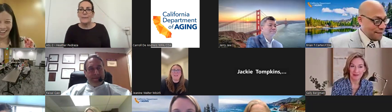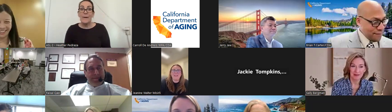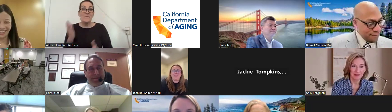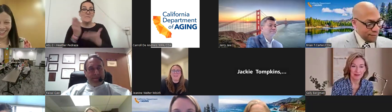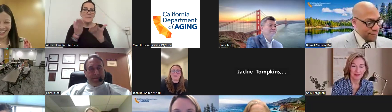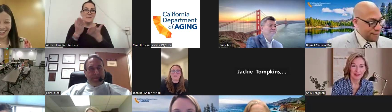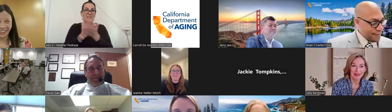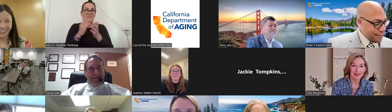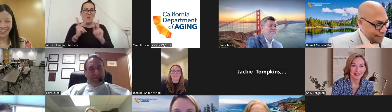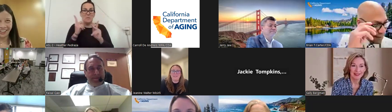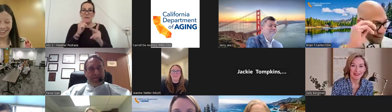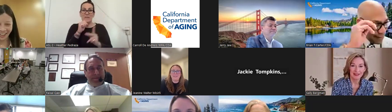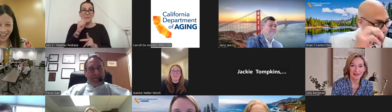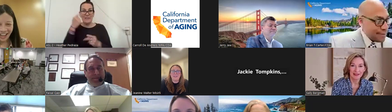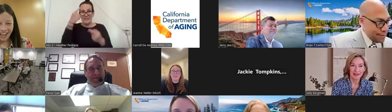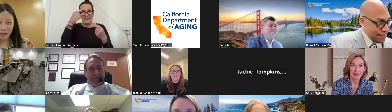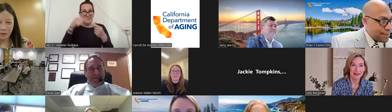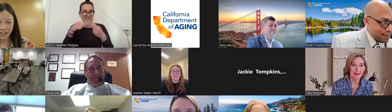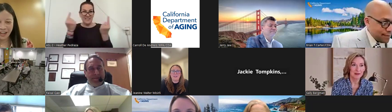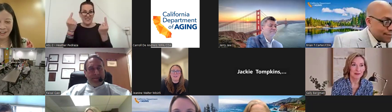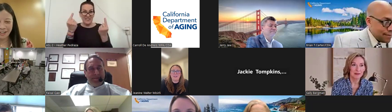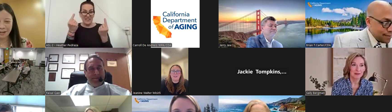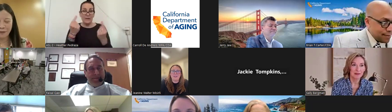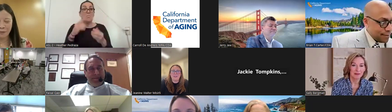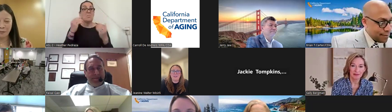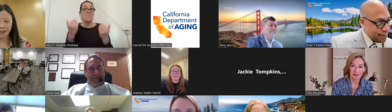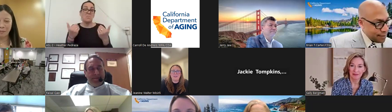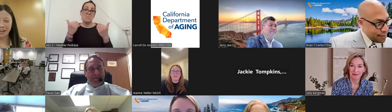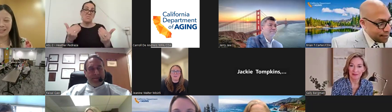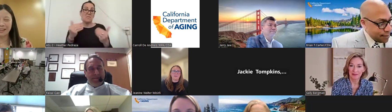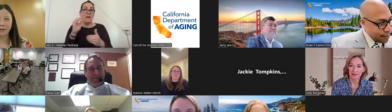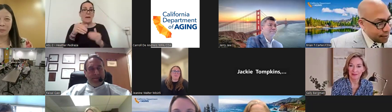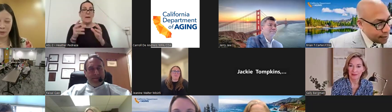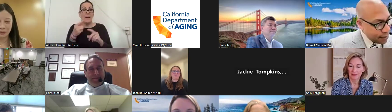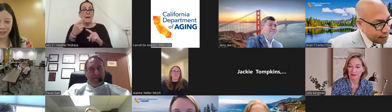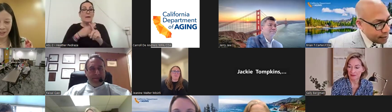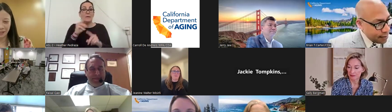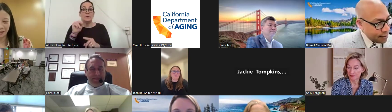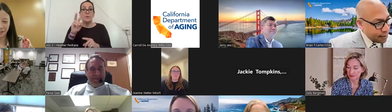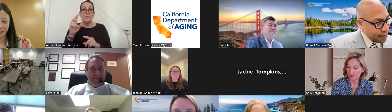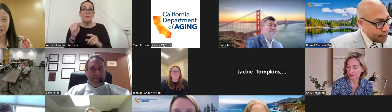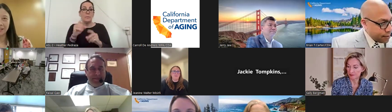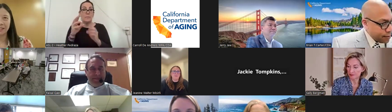All right. Okay, the motion carries. The November meeting minutes are approved.